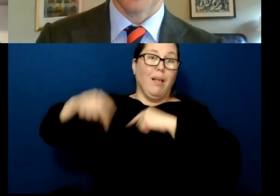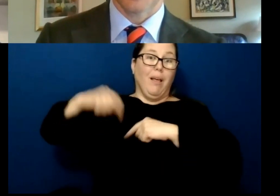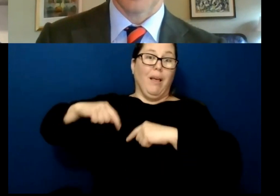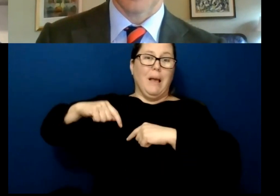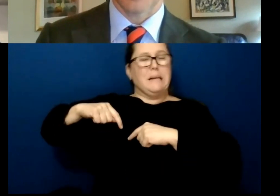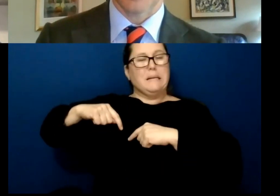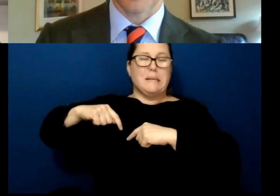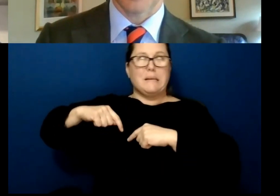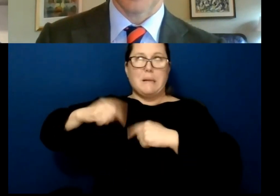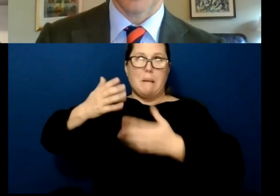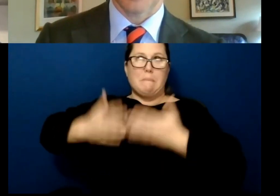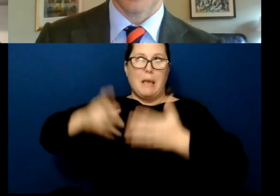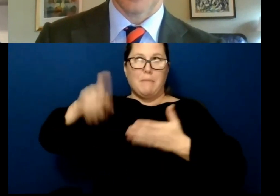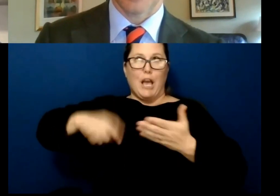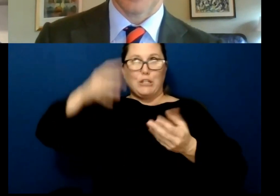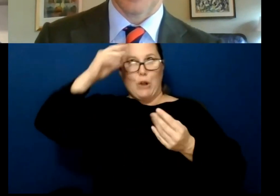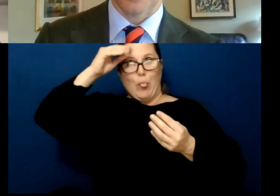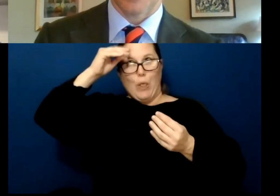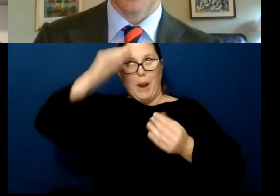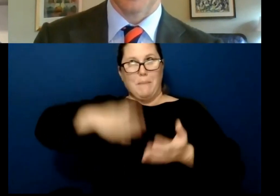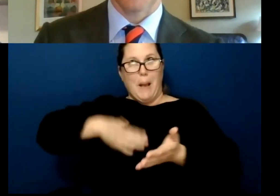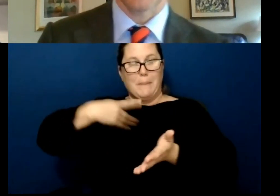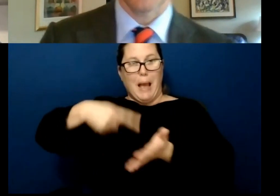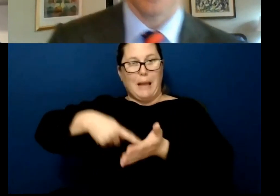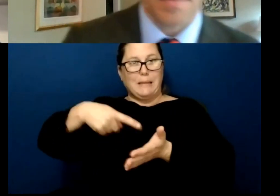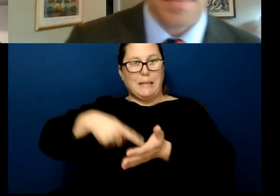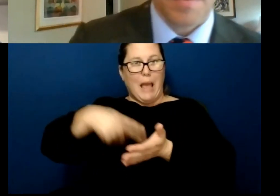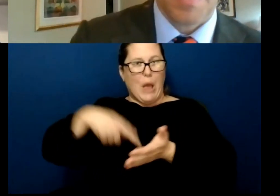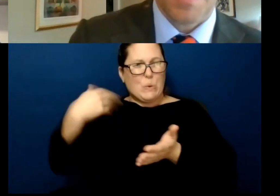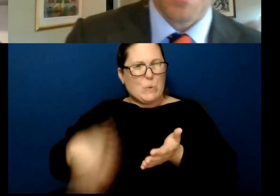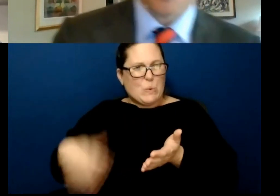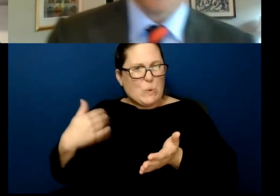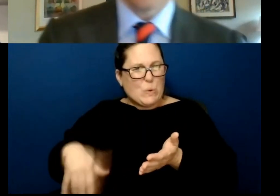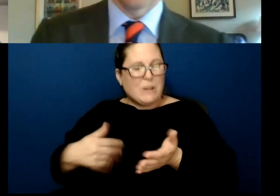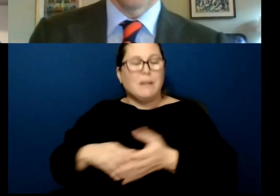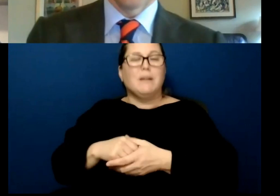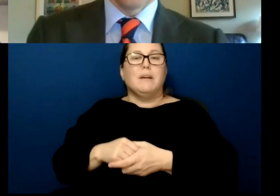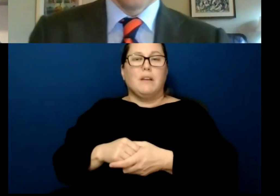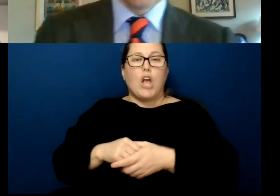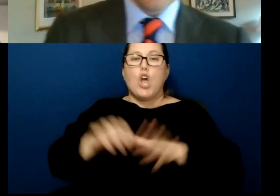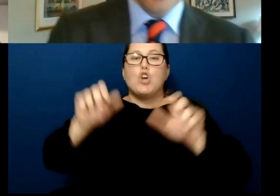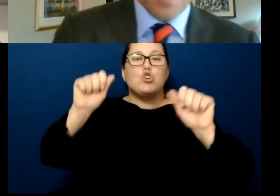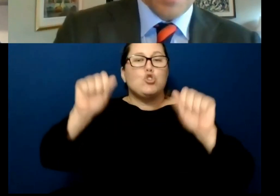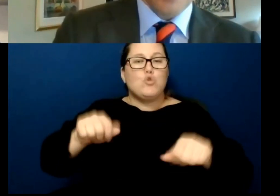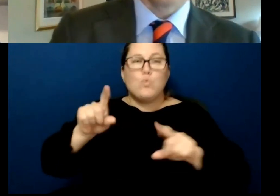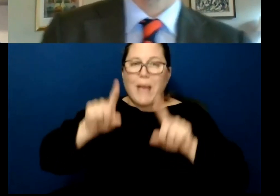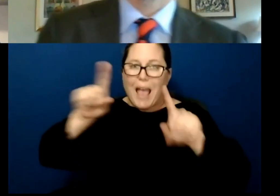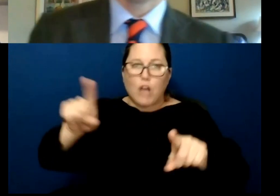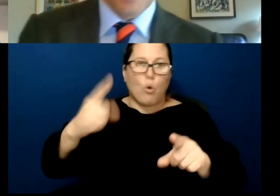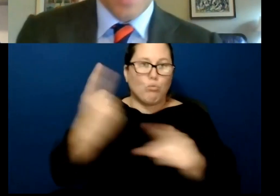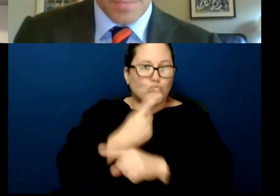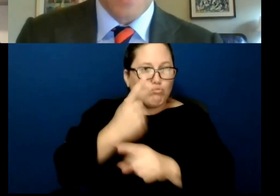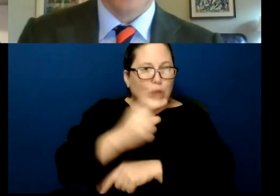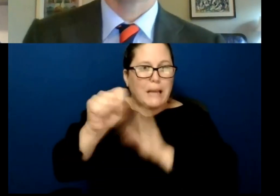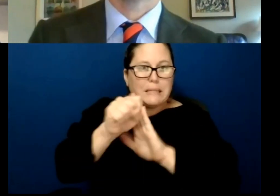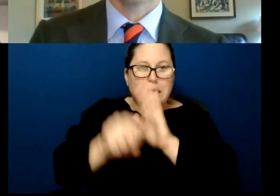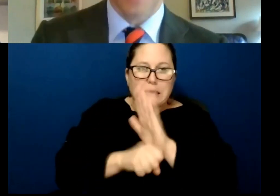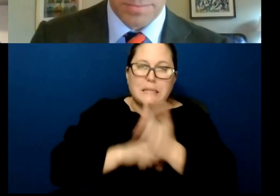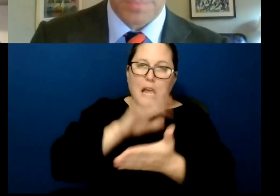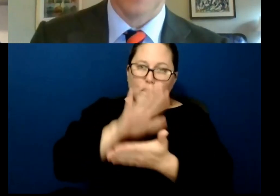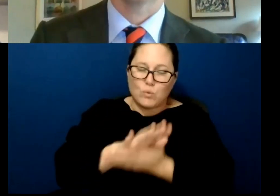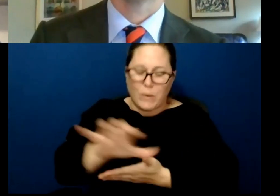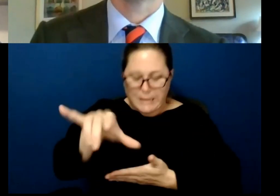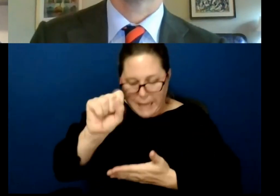thought more a little bit about the debt that I would be in by going to those schools. You can go to a state school. You can go